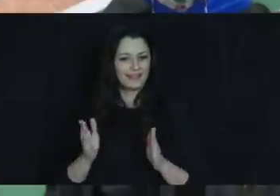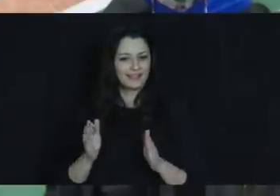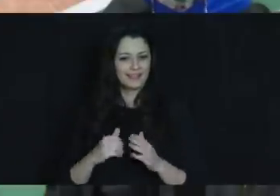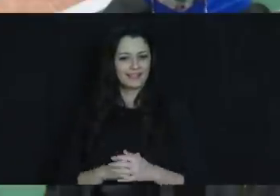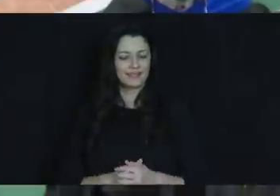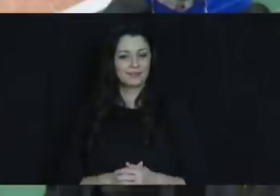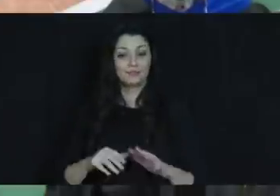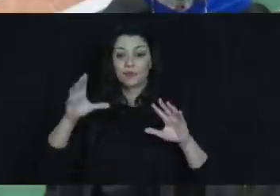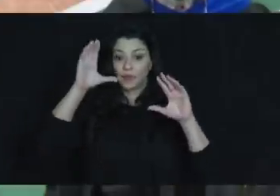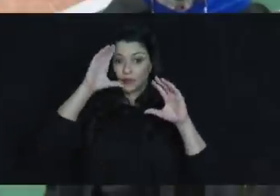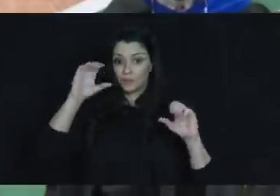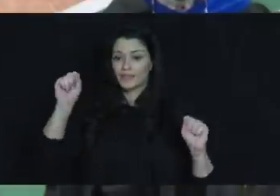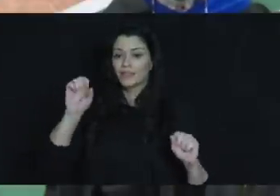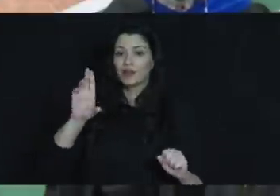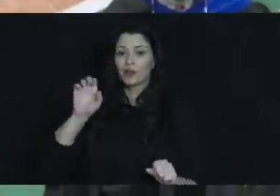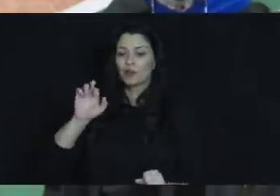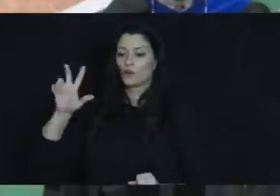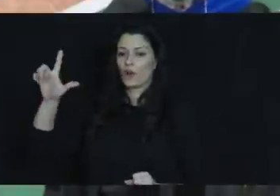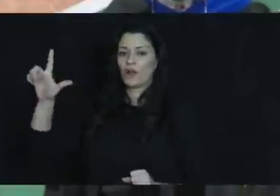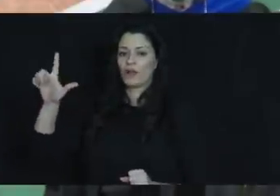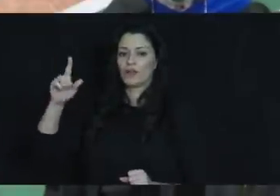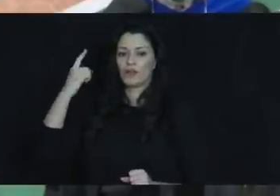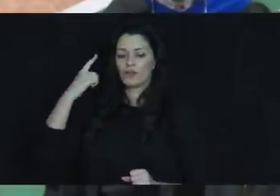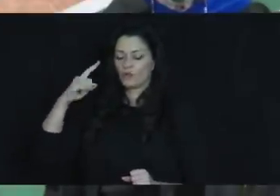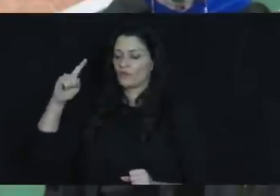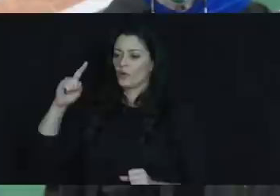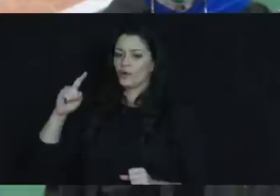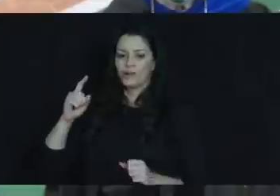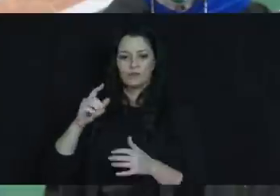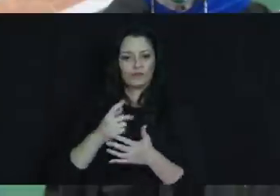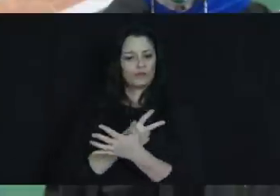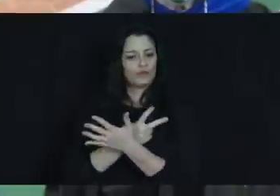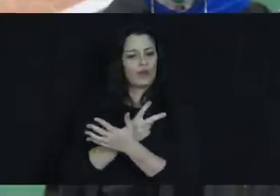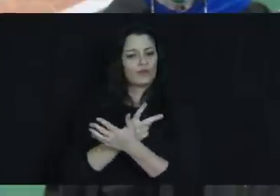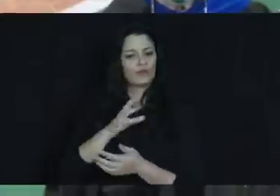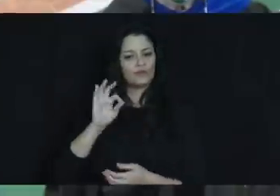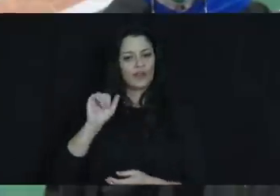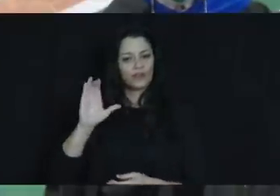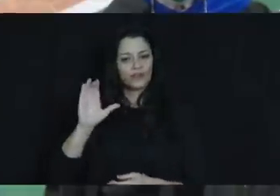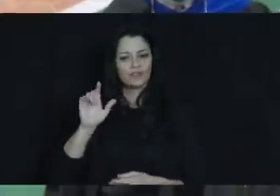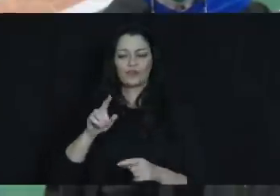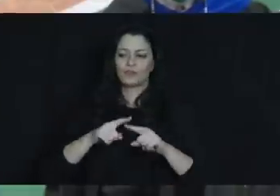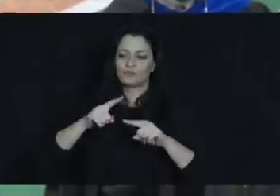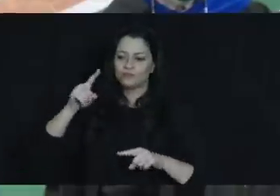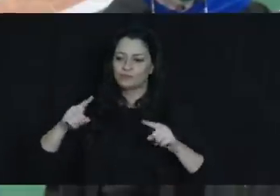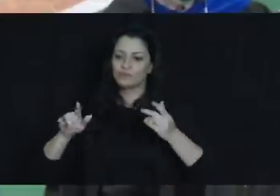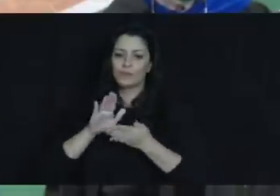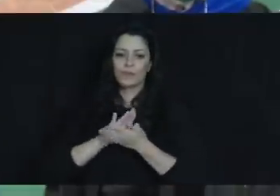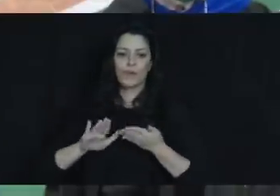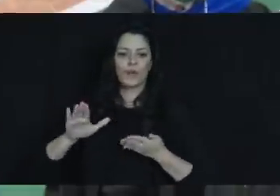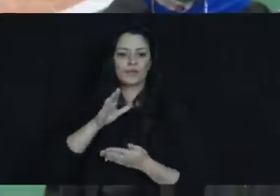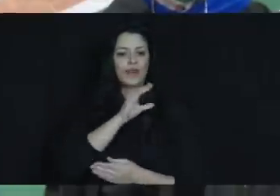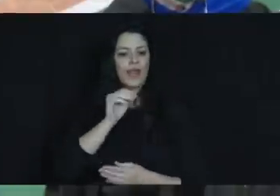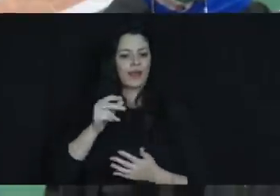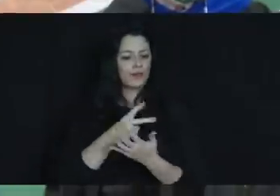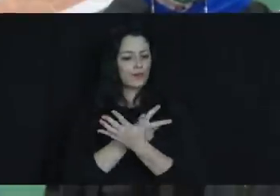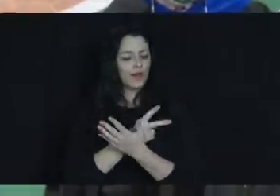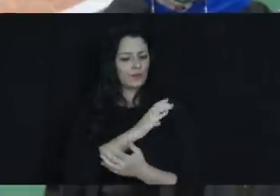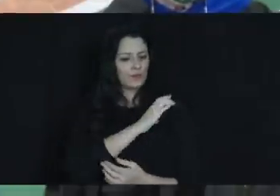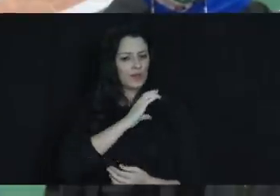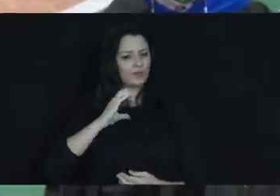President Corral, on behalf of the graduate faculties of the various colleges and the Graduate